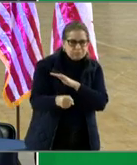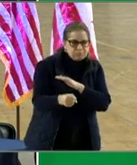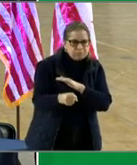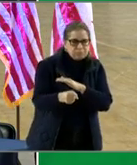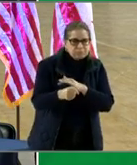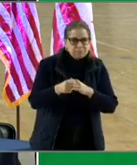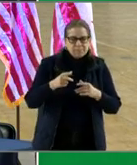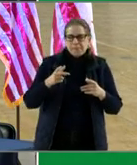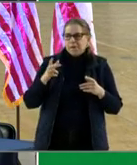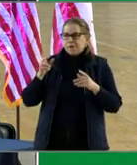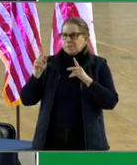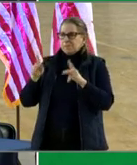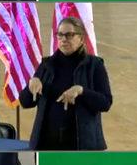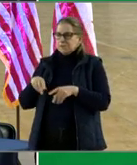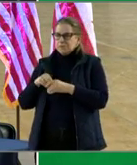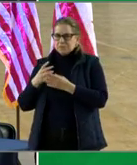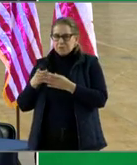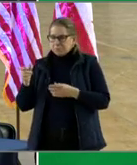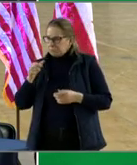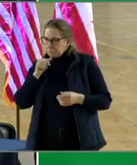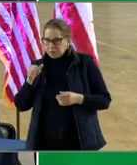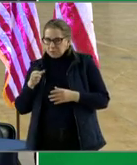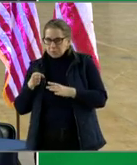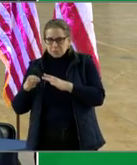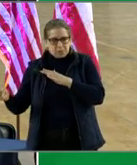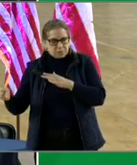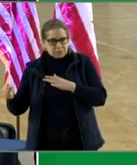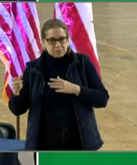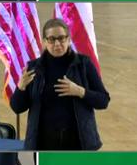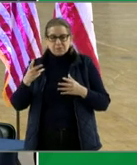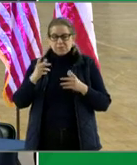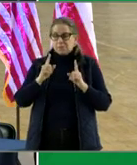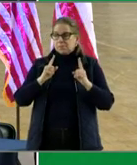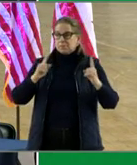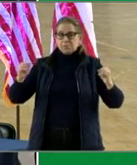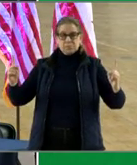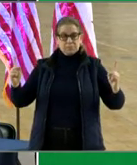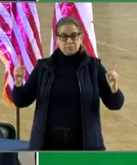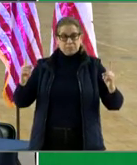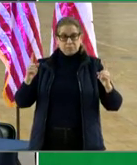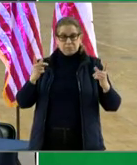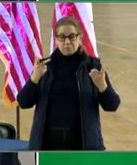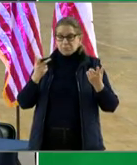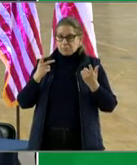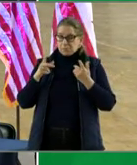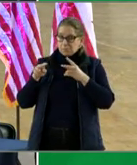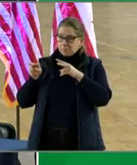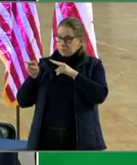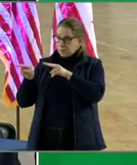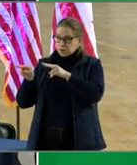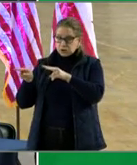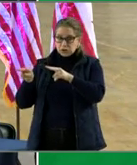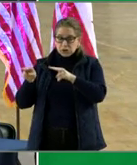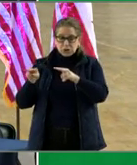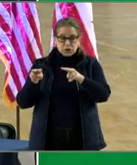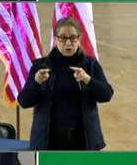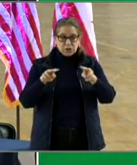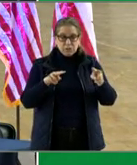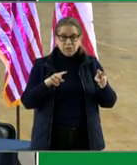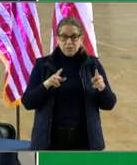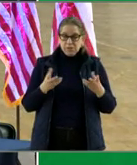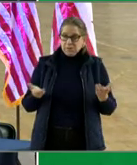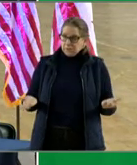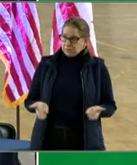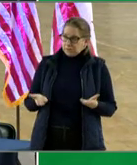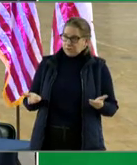stay at home or social distance. Is there anybody monitoring social distancing inside the government? Yes,